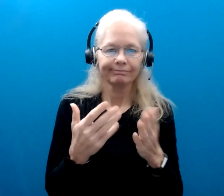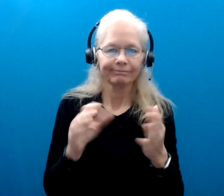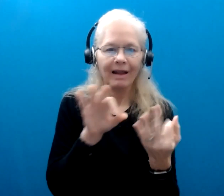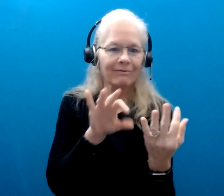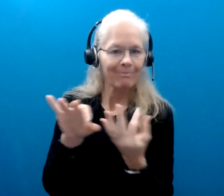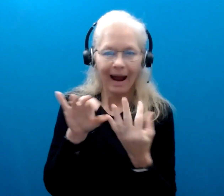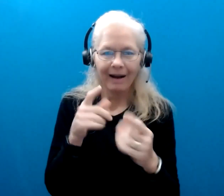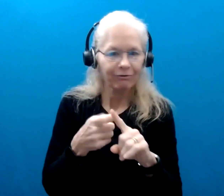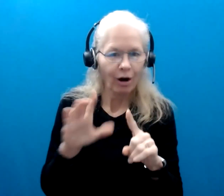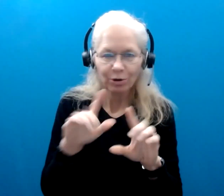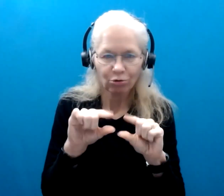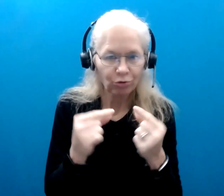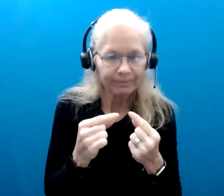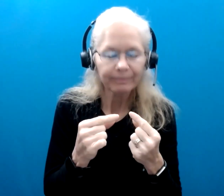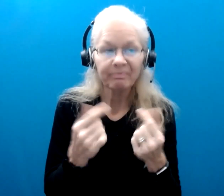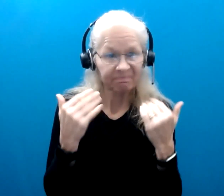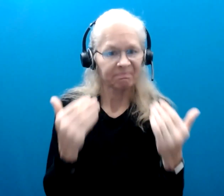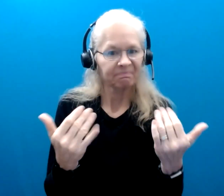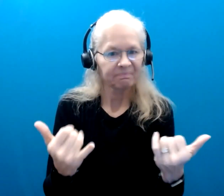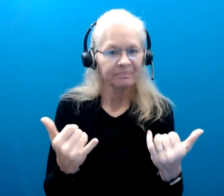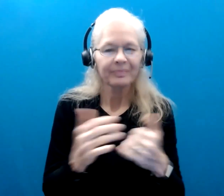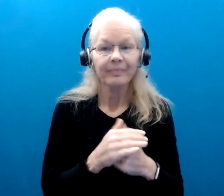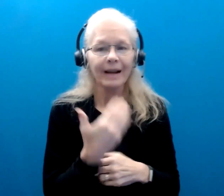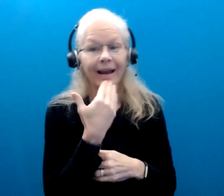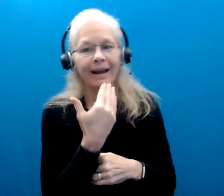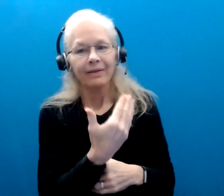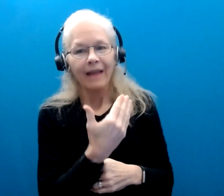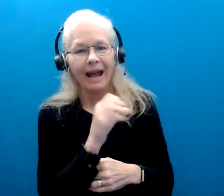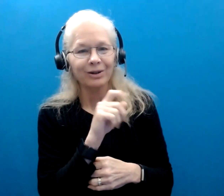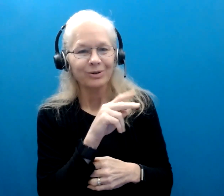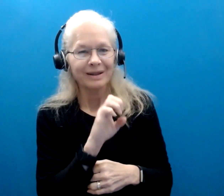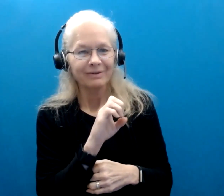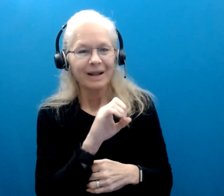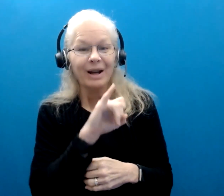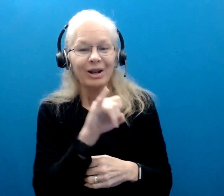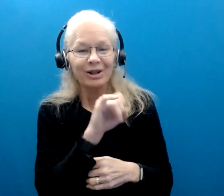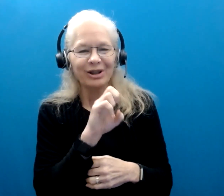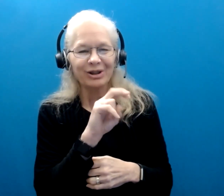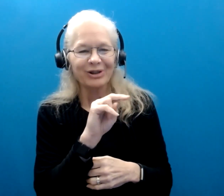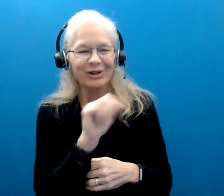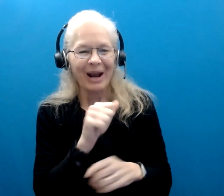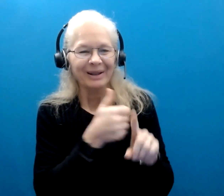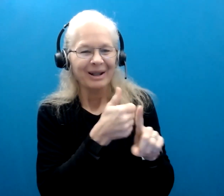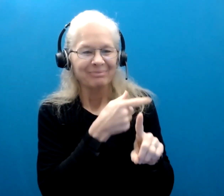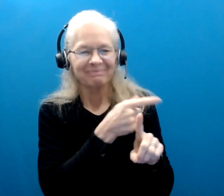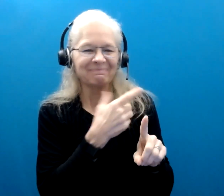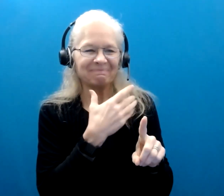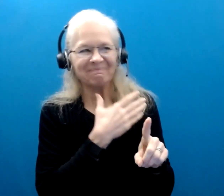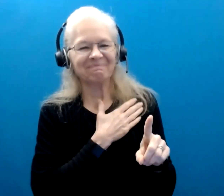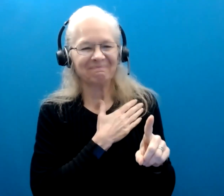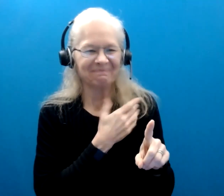Thanks, Steve. Jenna was so kind to do all our notes, so she's gonna give a couple, I think, highlights,